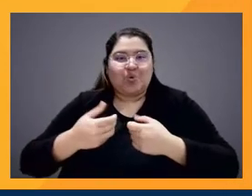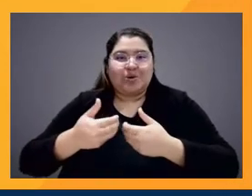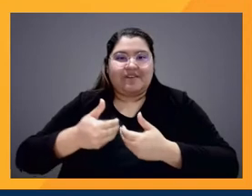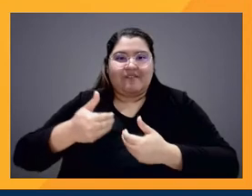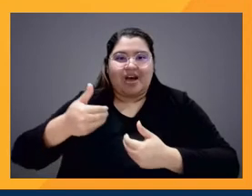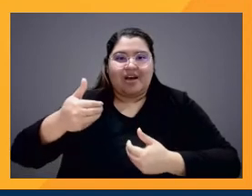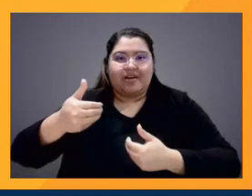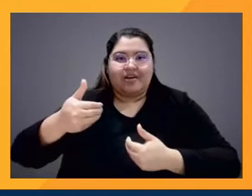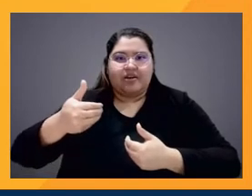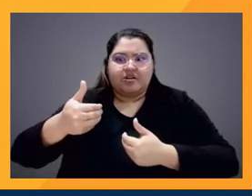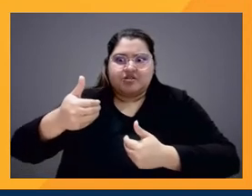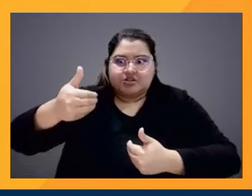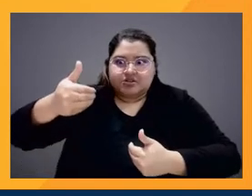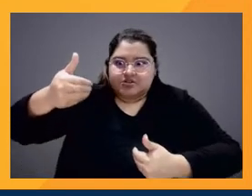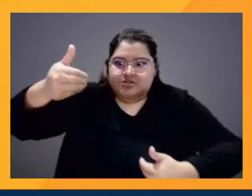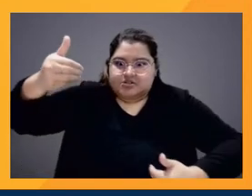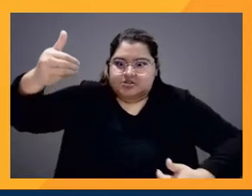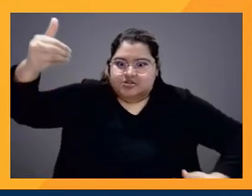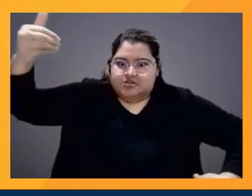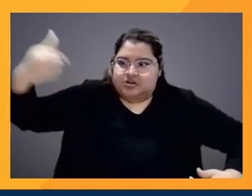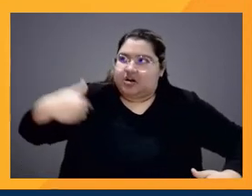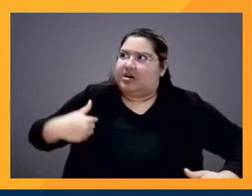give an example,